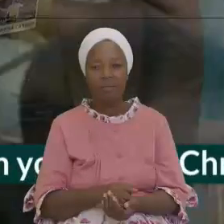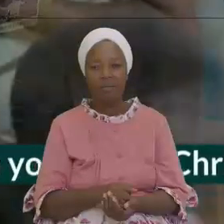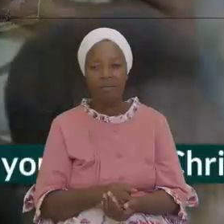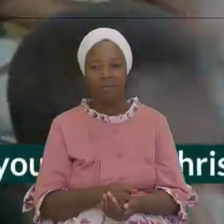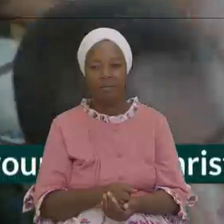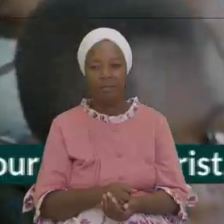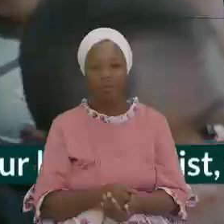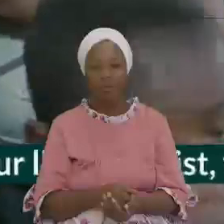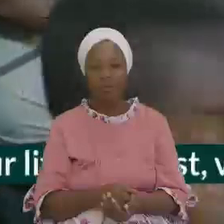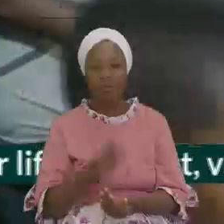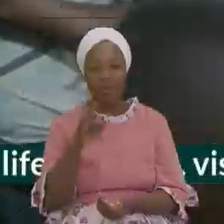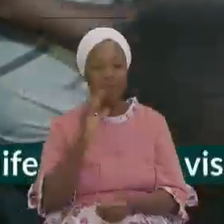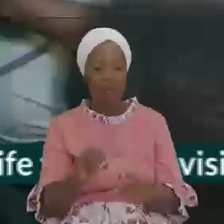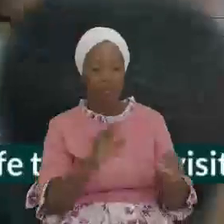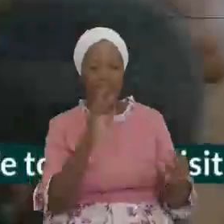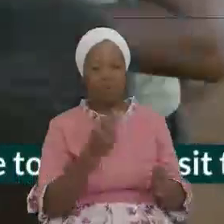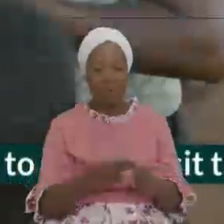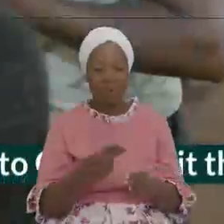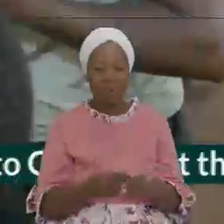You will put your name,